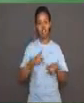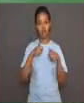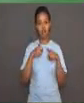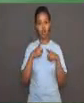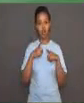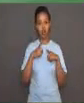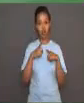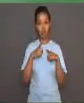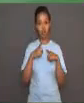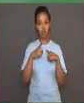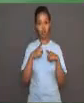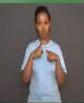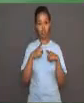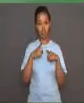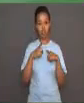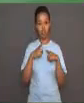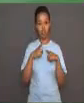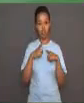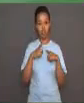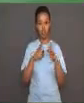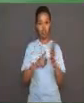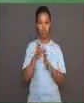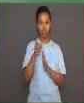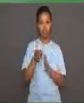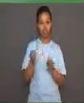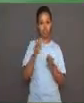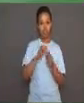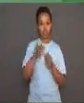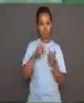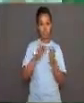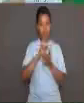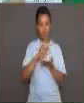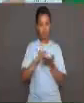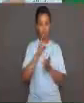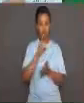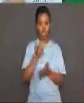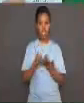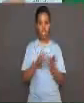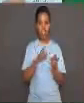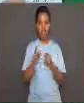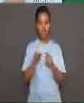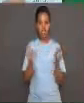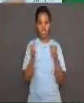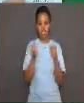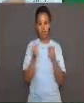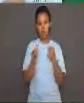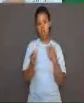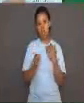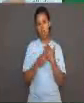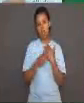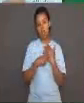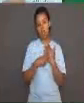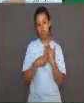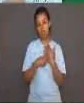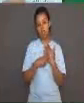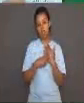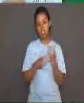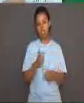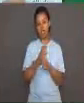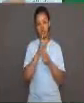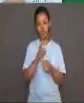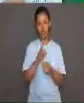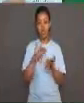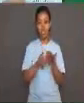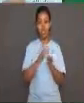became hairier to combat the frigid temperatures. All of the changes and